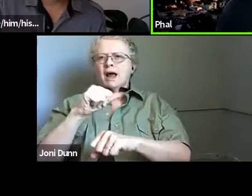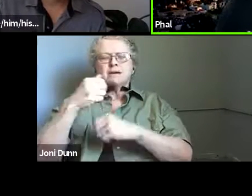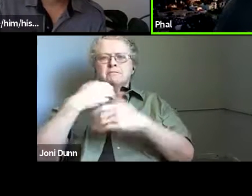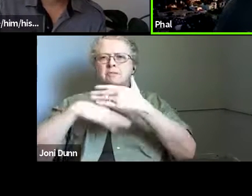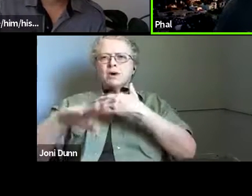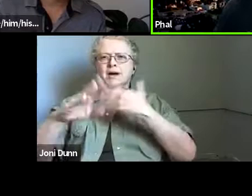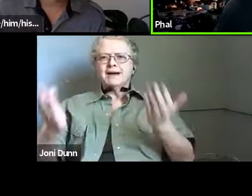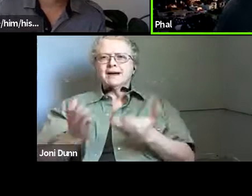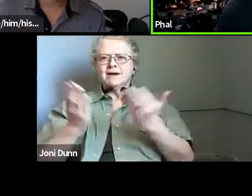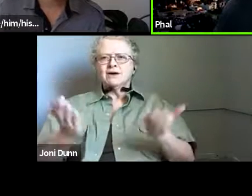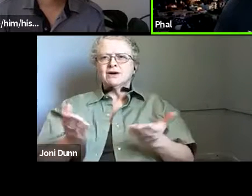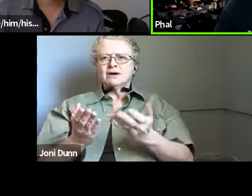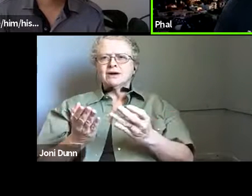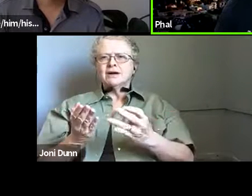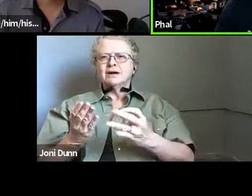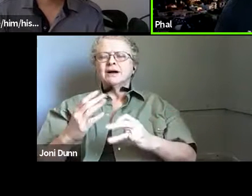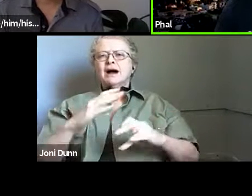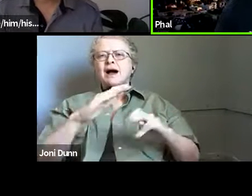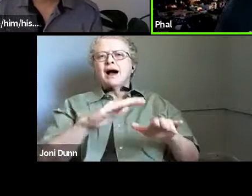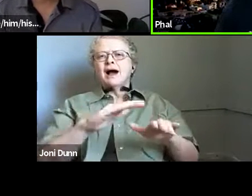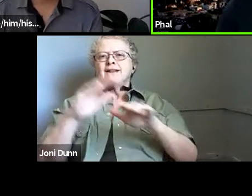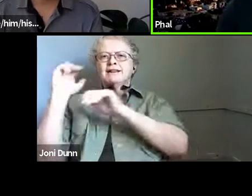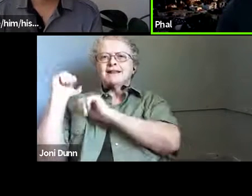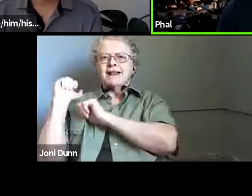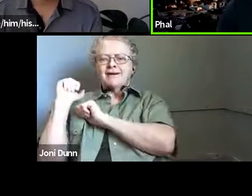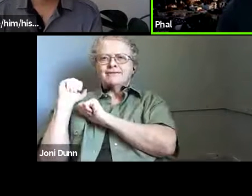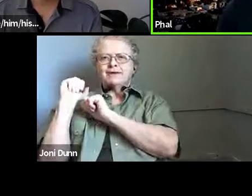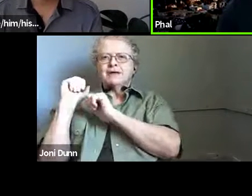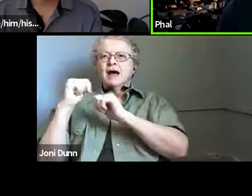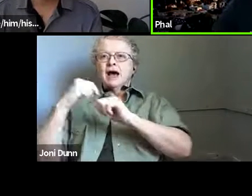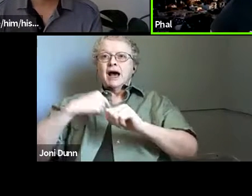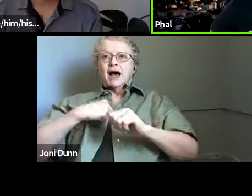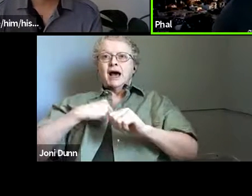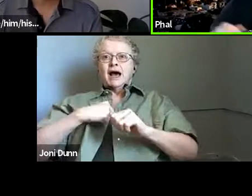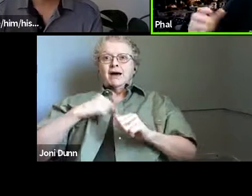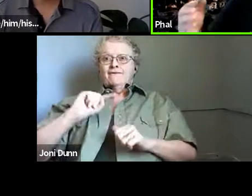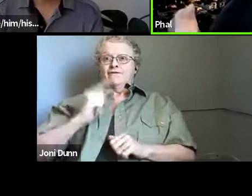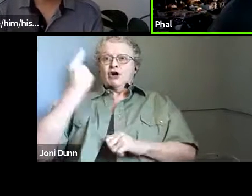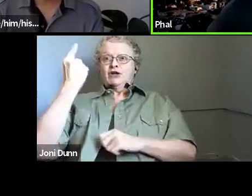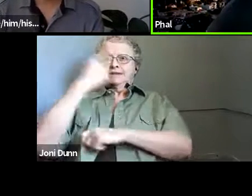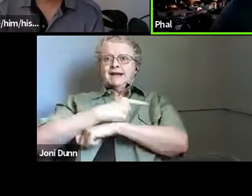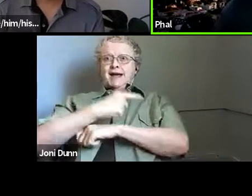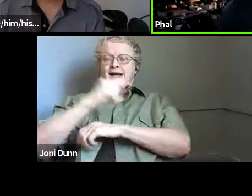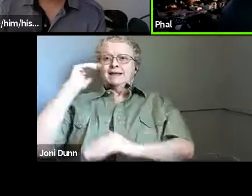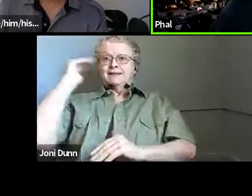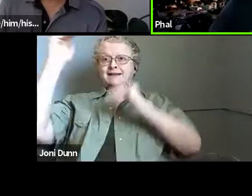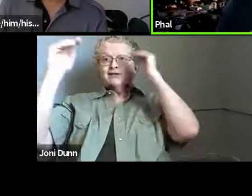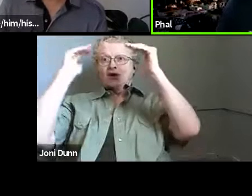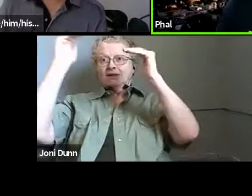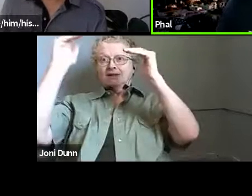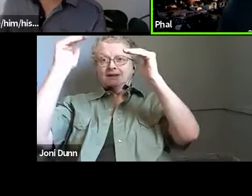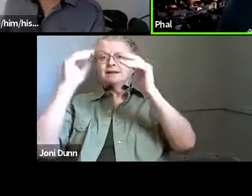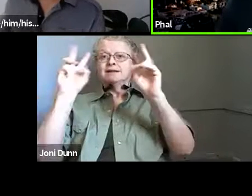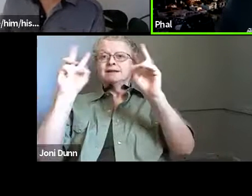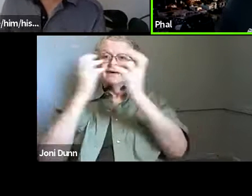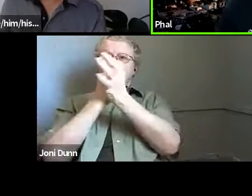walking out under an order of deportation. Mind you, this is my first day as an adult in the world that you could saw. It's the free world, if you want to call it that. In one hand, I